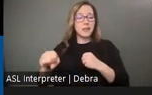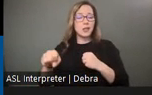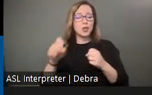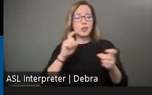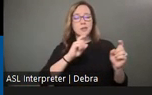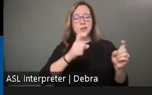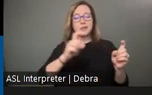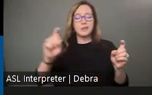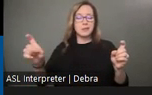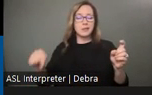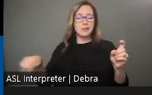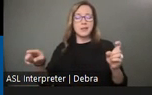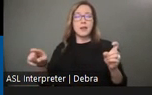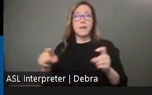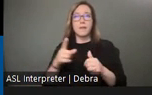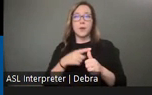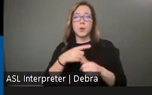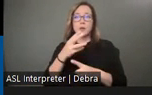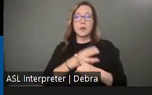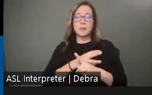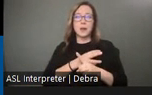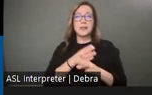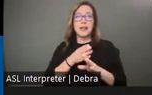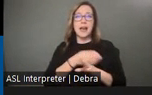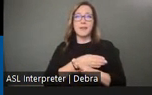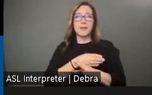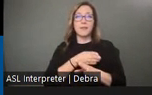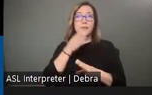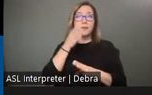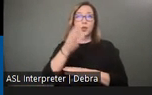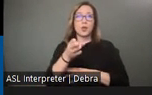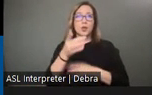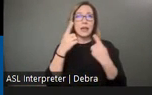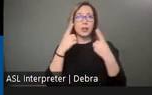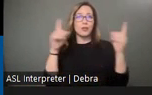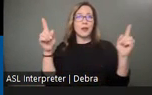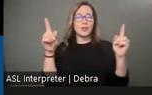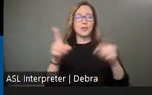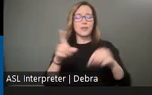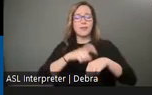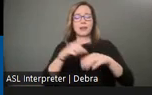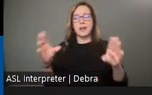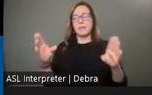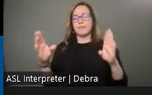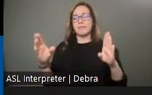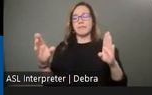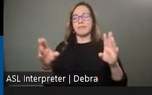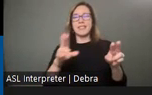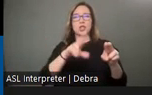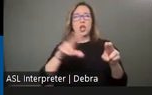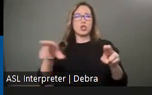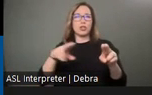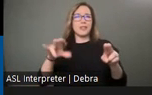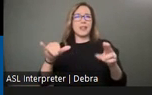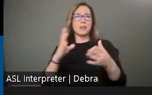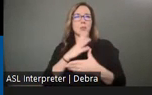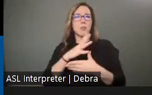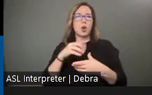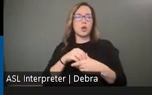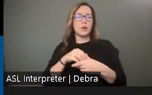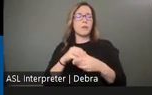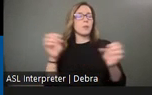months post-declaration, which is aligned to the time frame for emergency work. Sheltering is a form of emergency work that